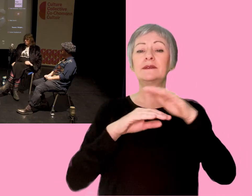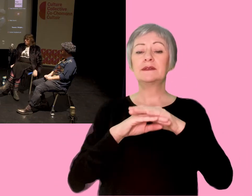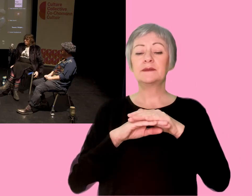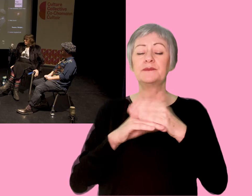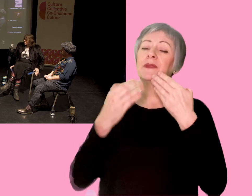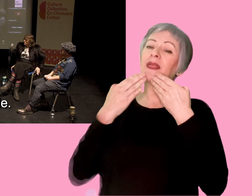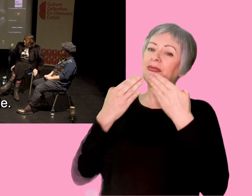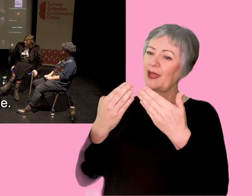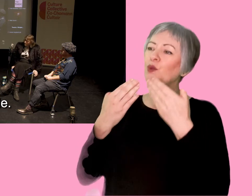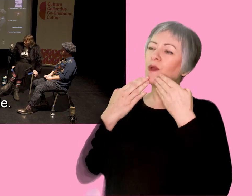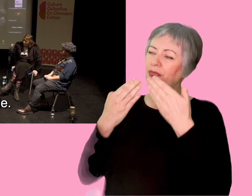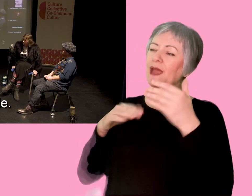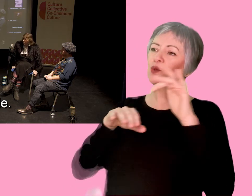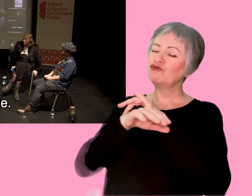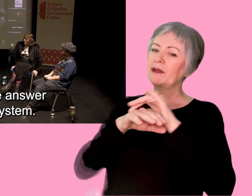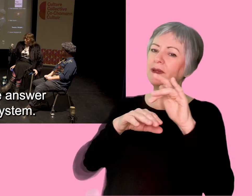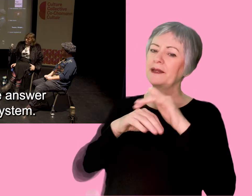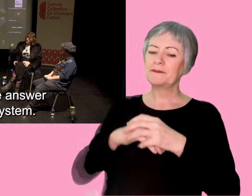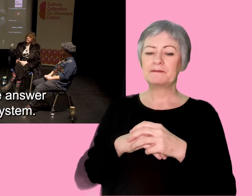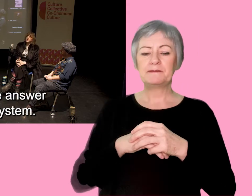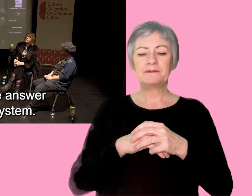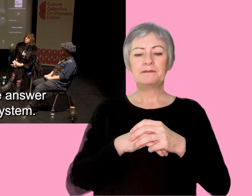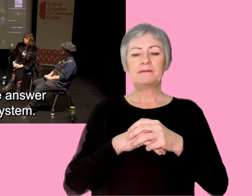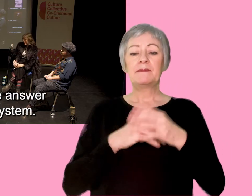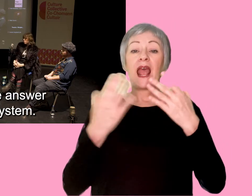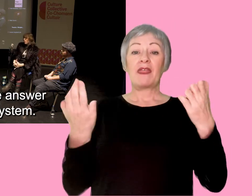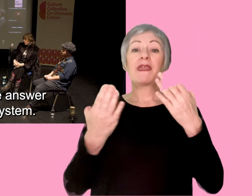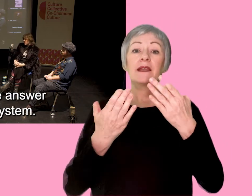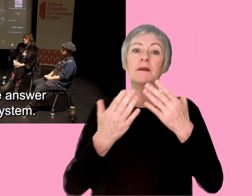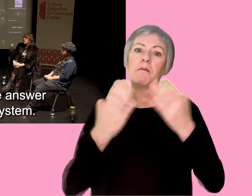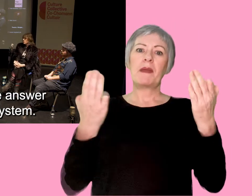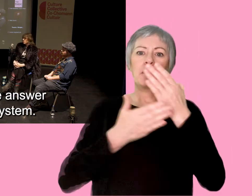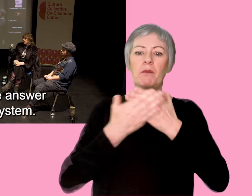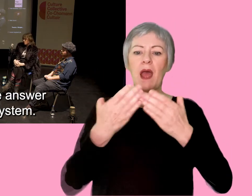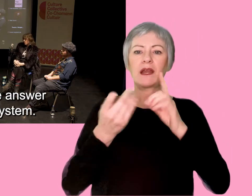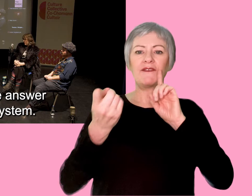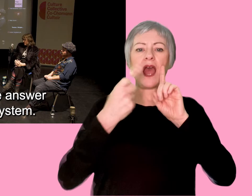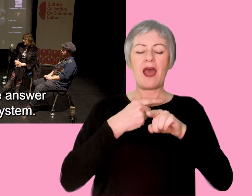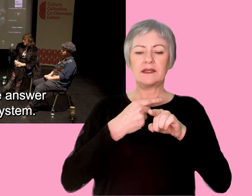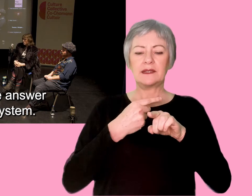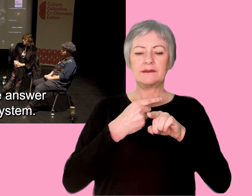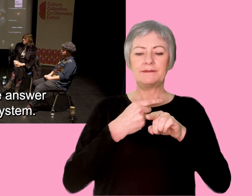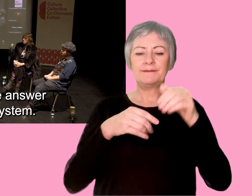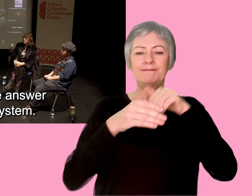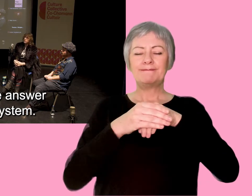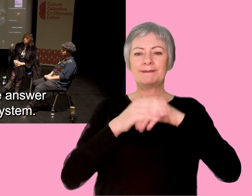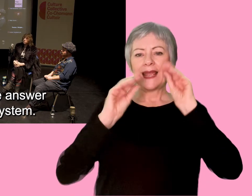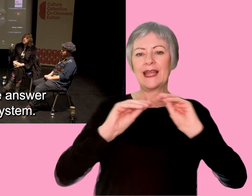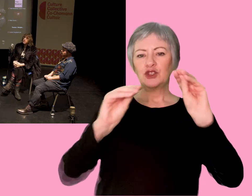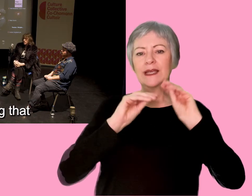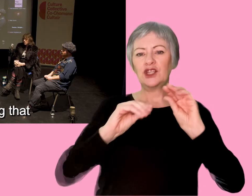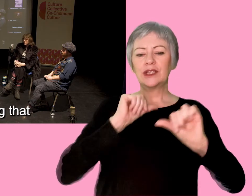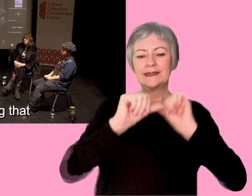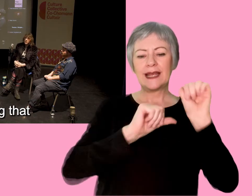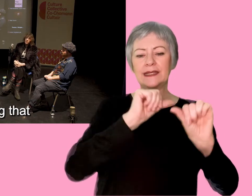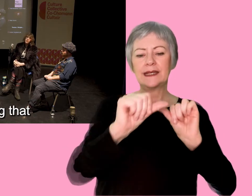Thank you. Thank you, Jamie. I think a big part of the answer is in the education system